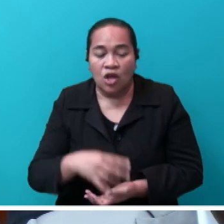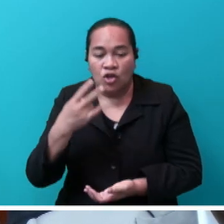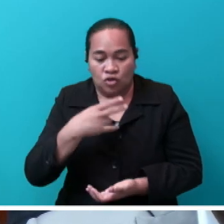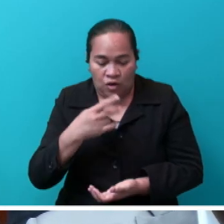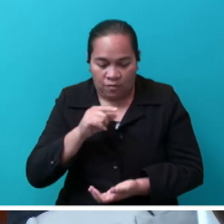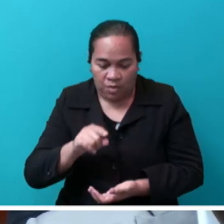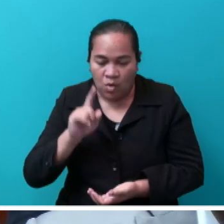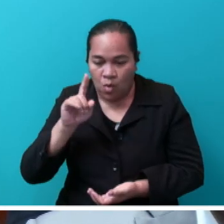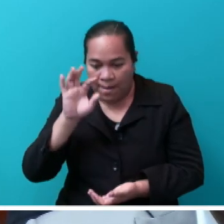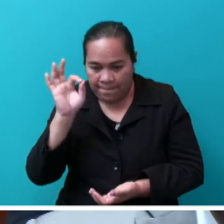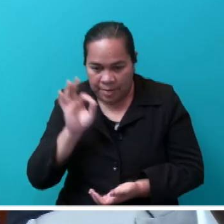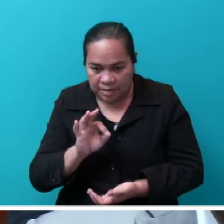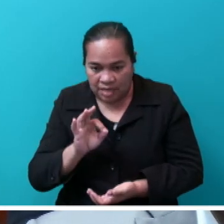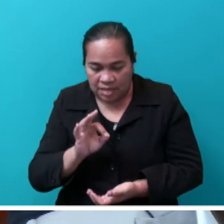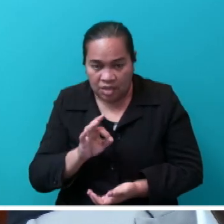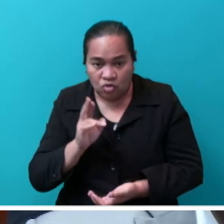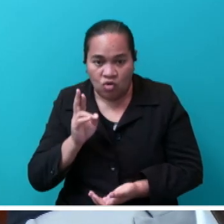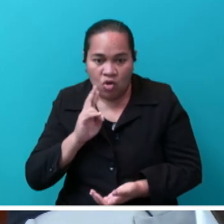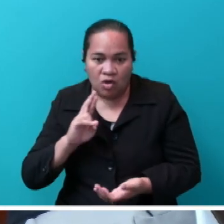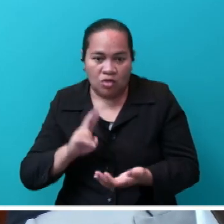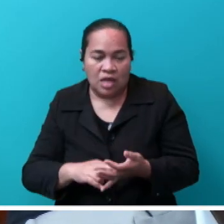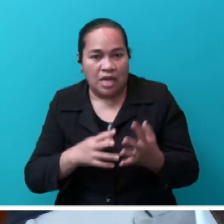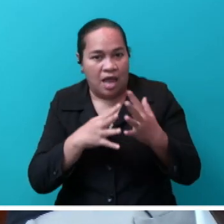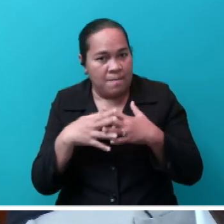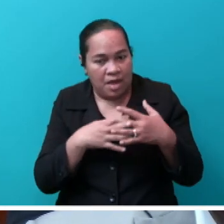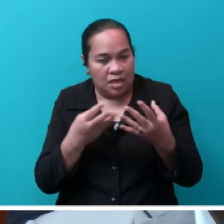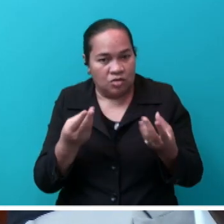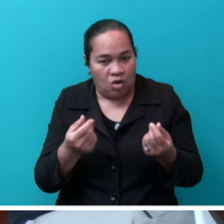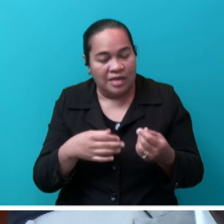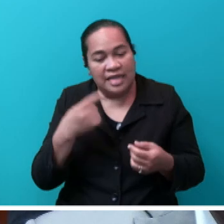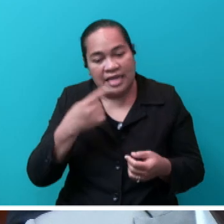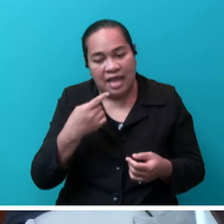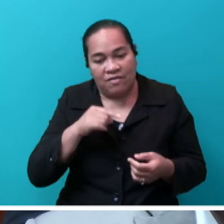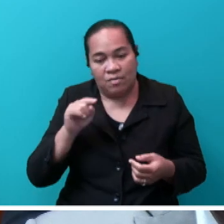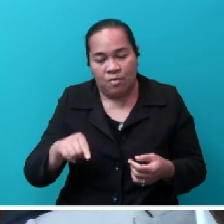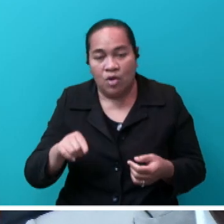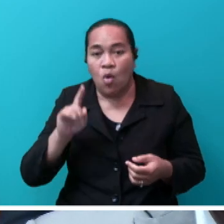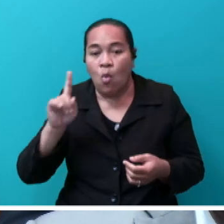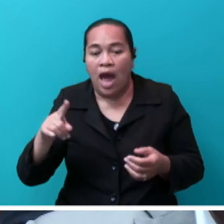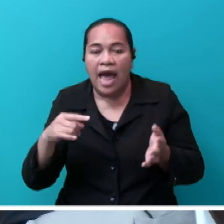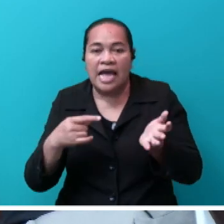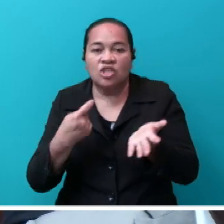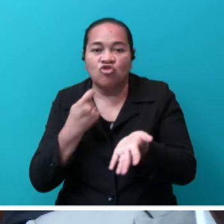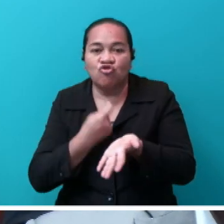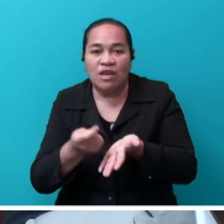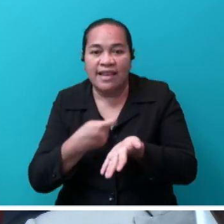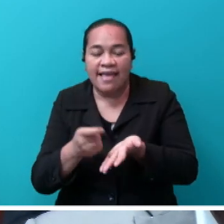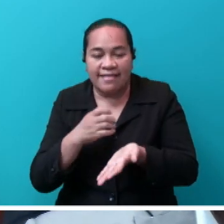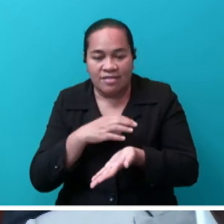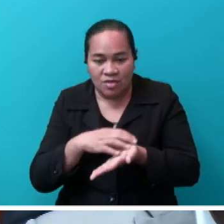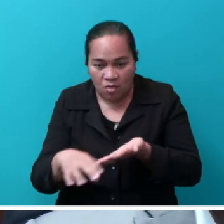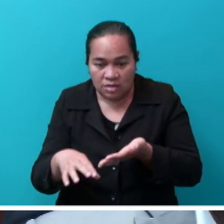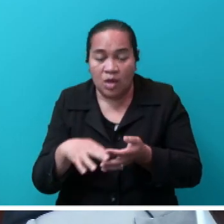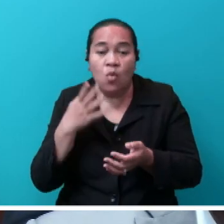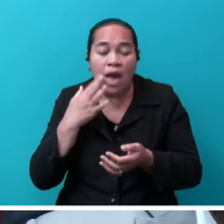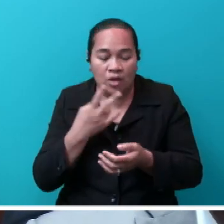12.1% on year to a record US dollar 11.1 trillion in 2024.